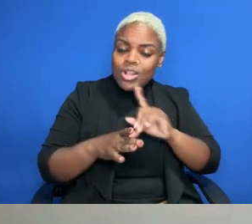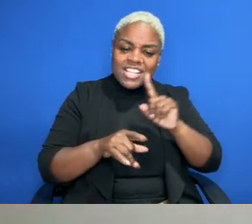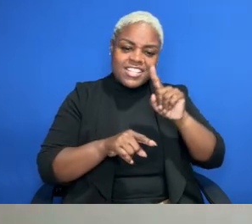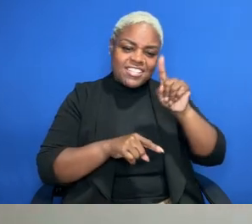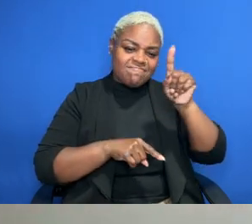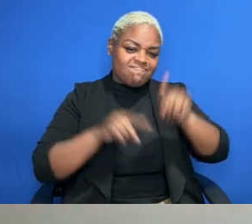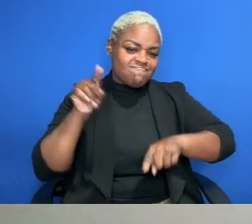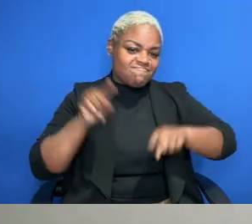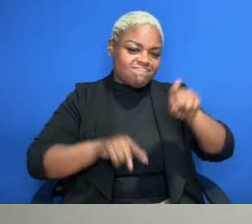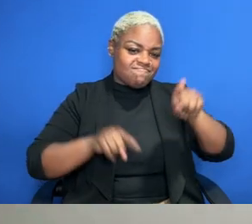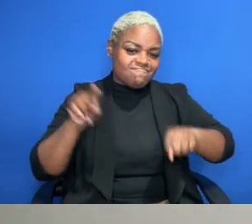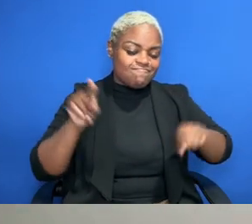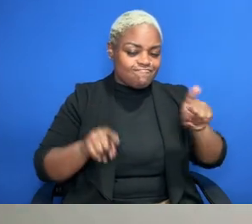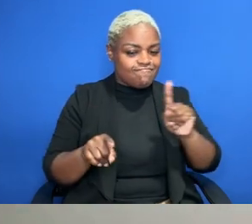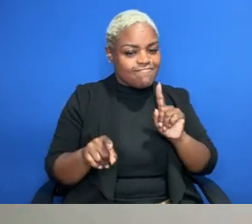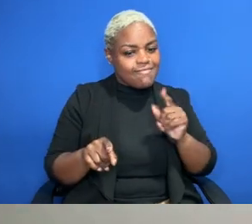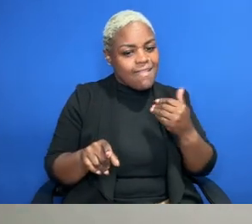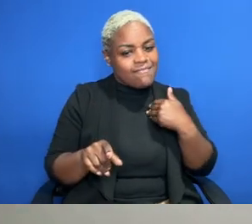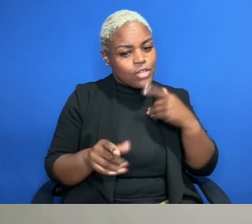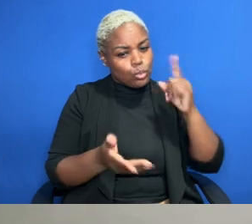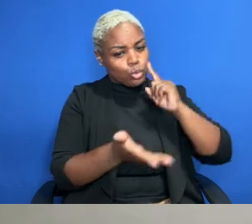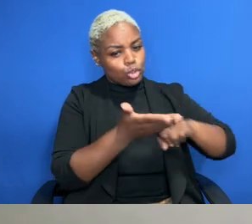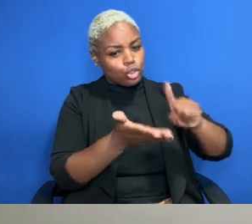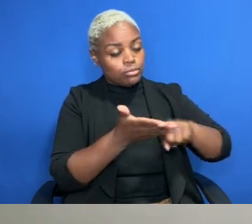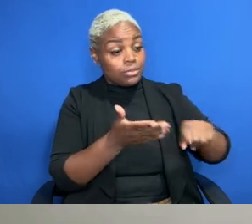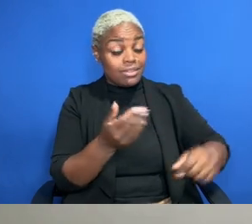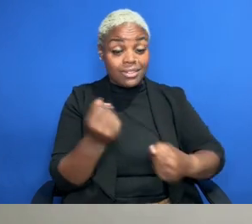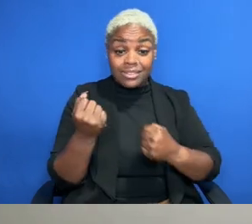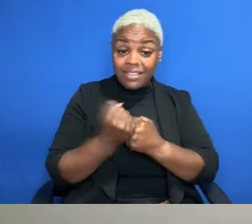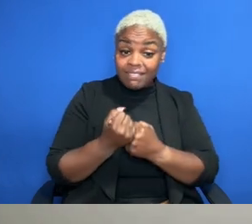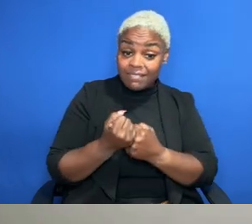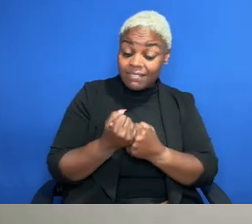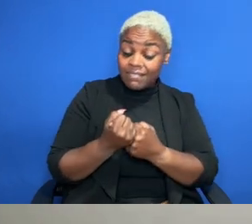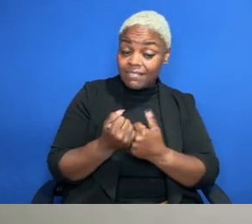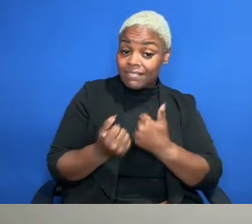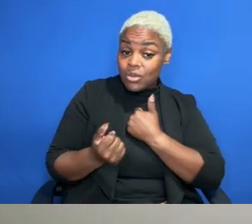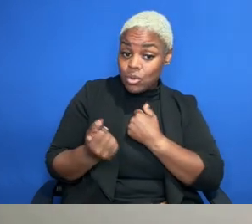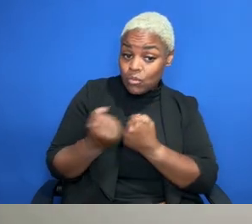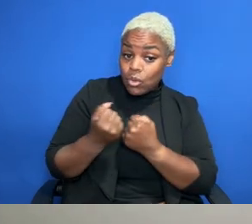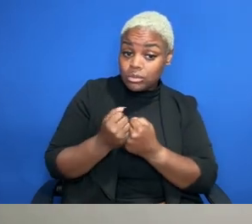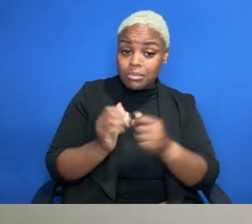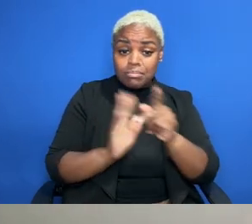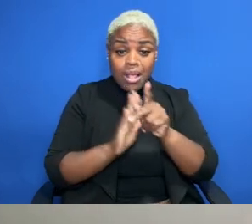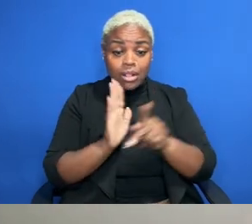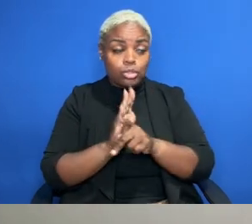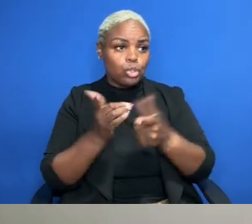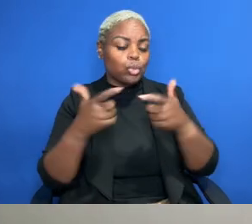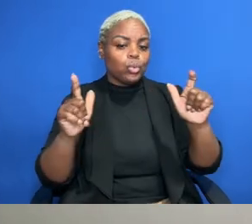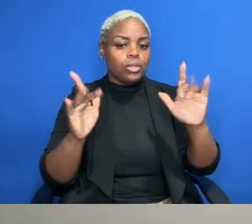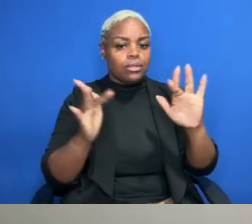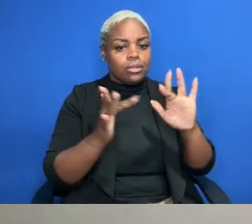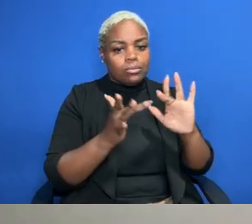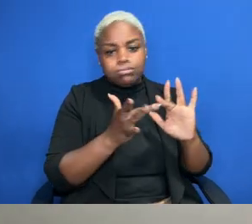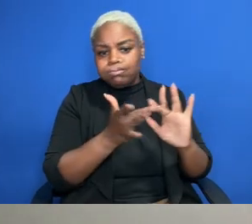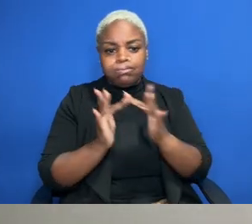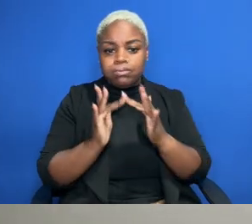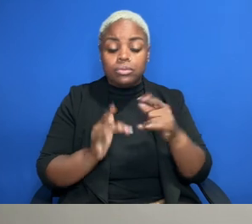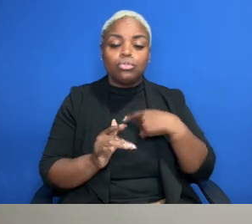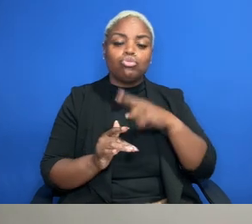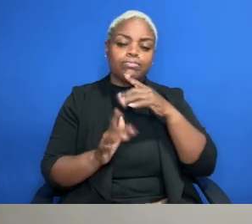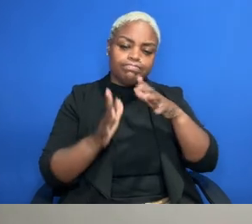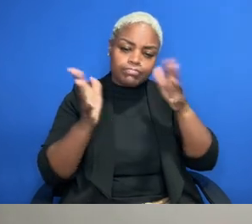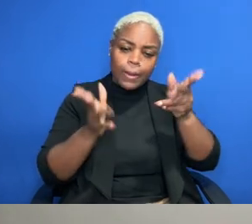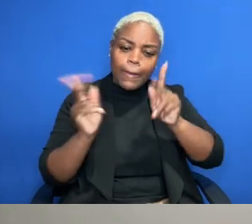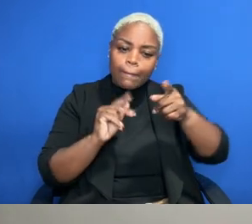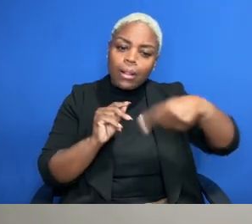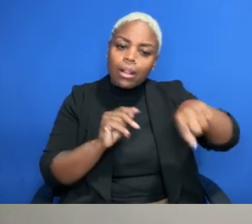where I focus, but there's a variety of researchers and self-advocates and people involved in policy, a huge